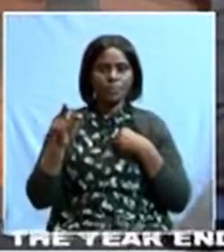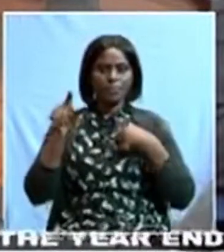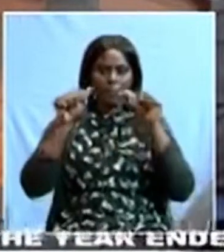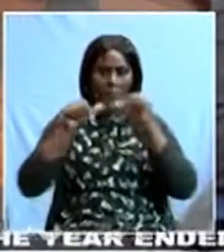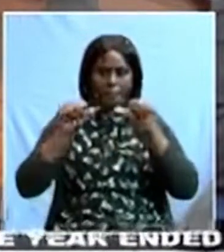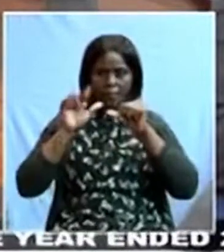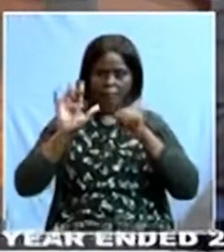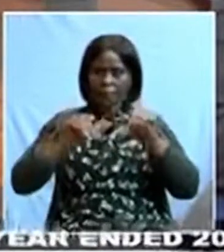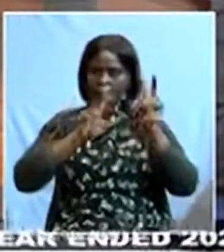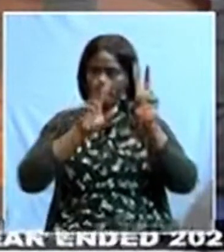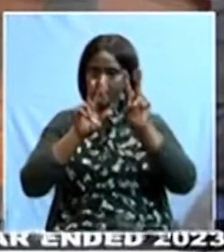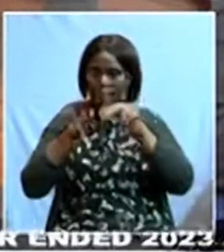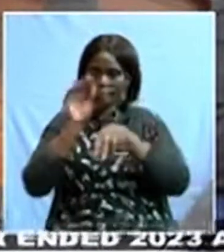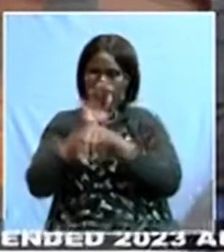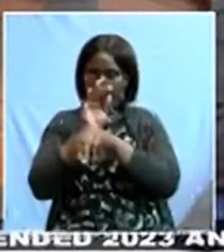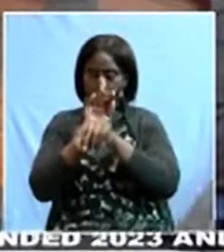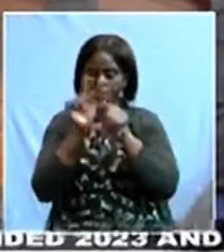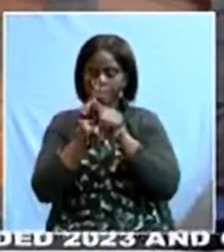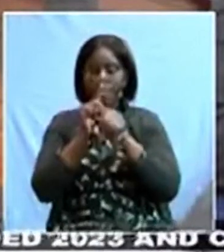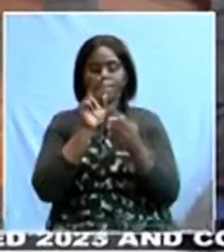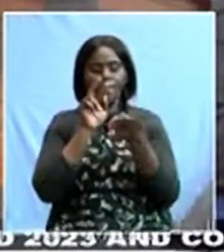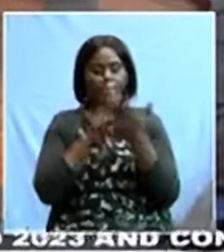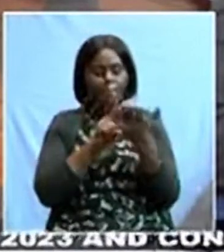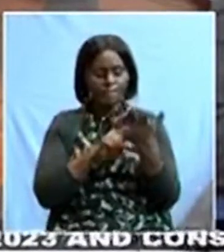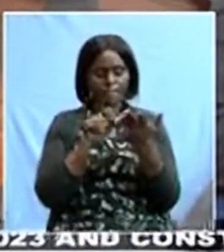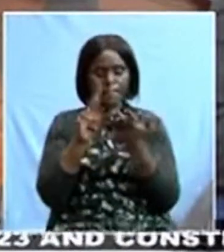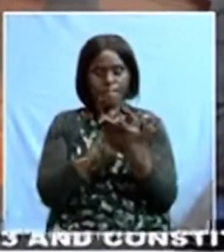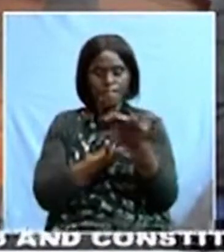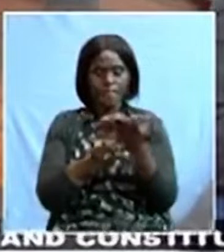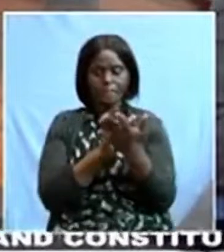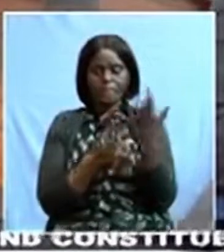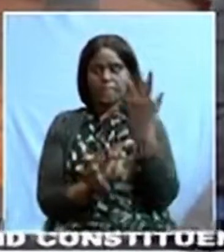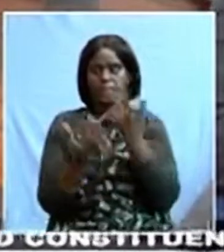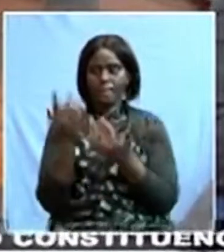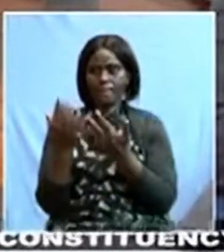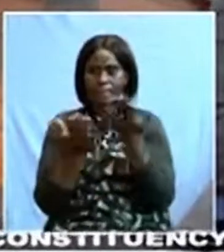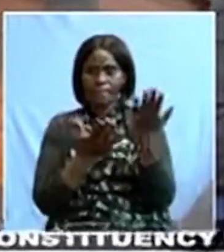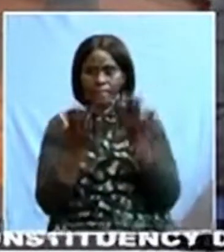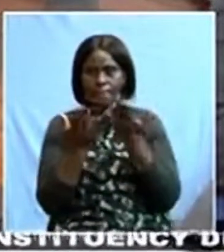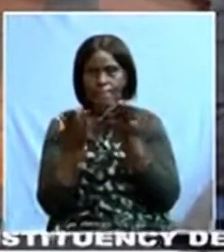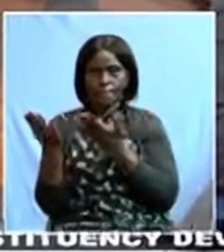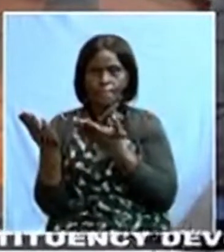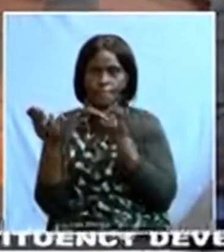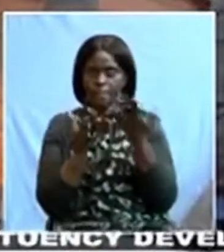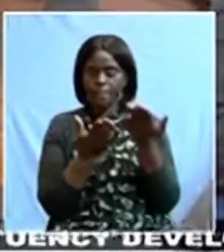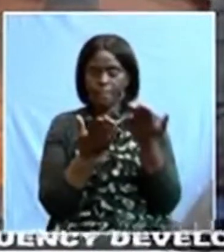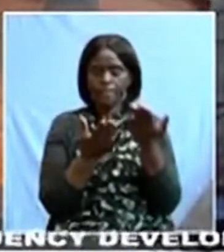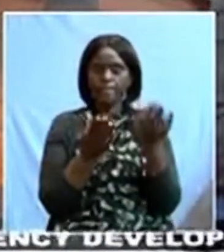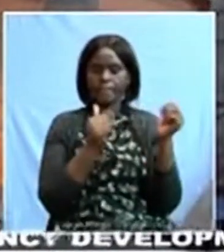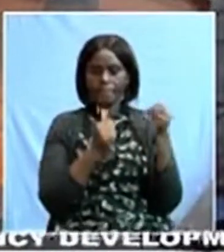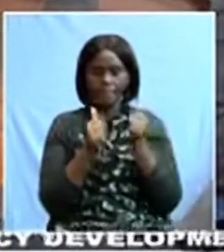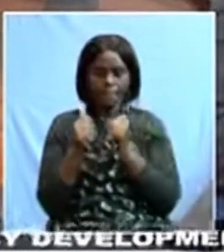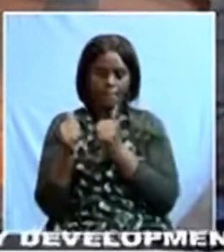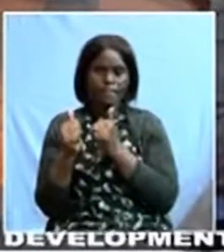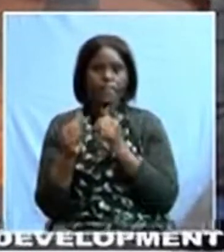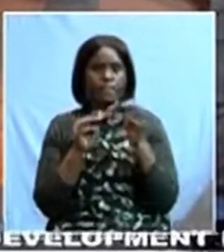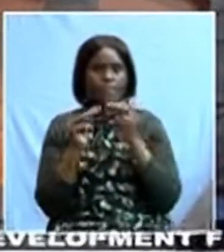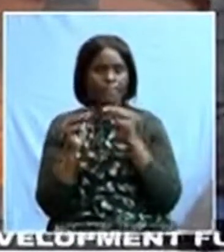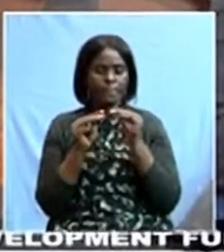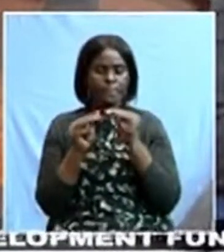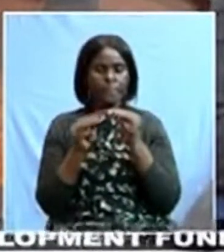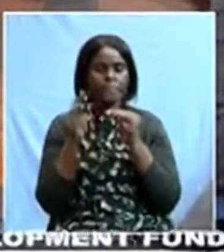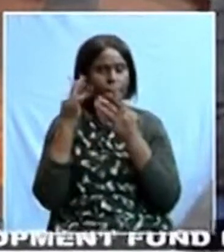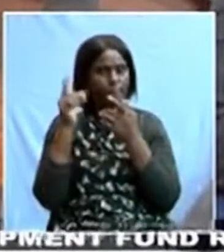auditor's observation and wish to report that the basic fire services are provided. Action taken.